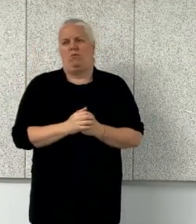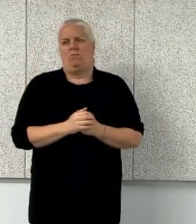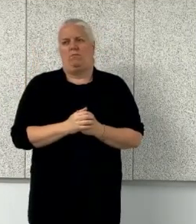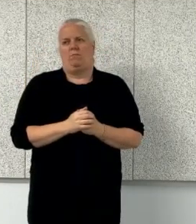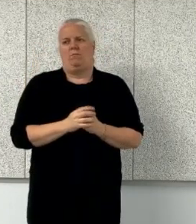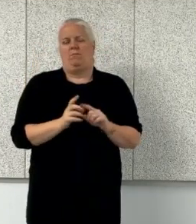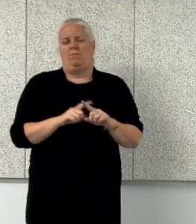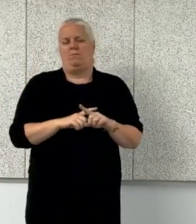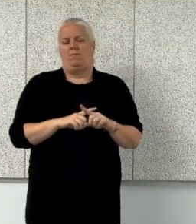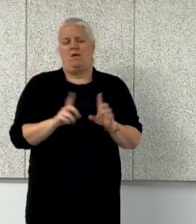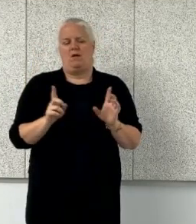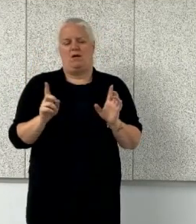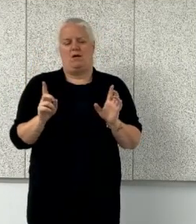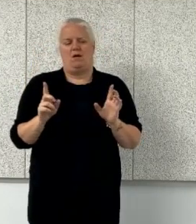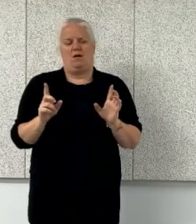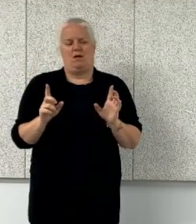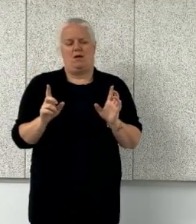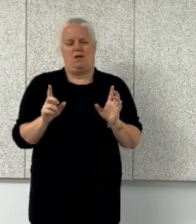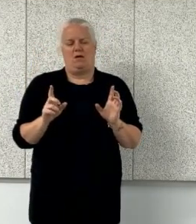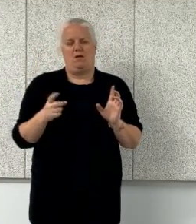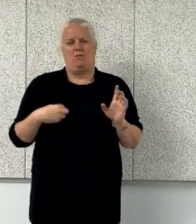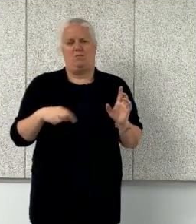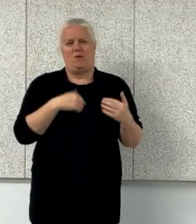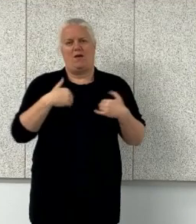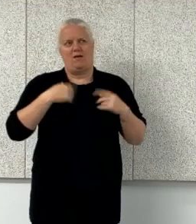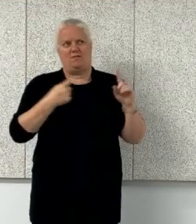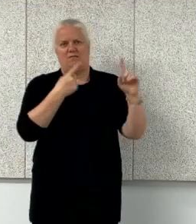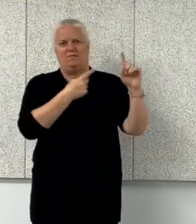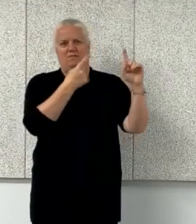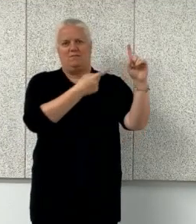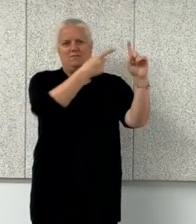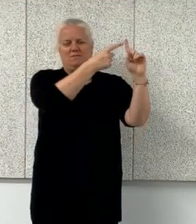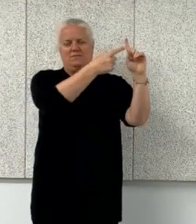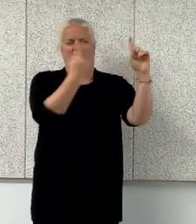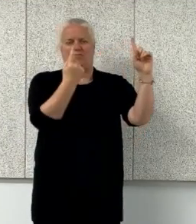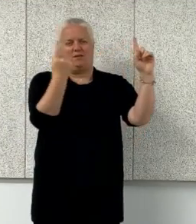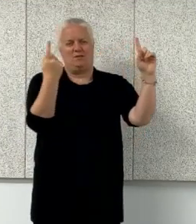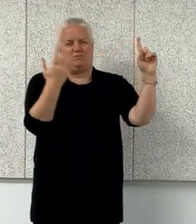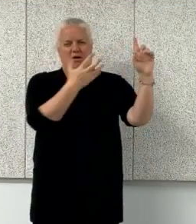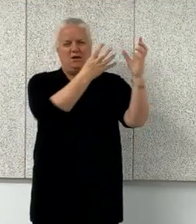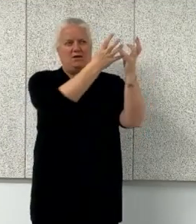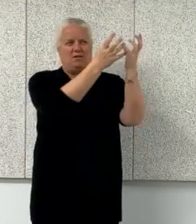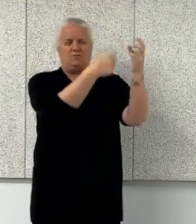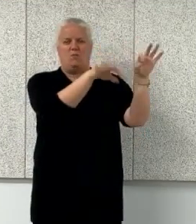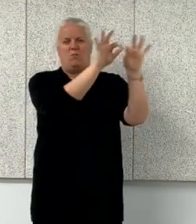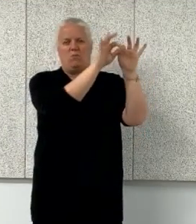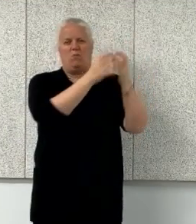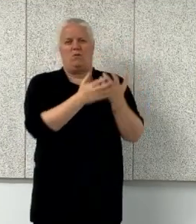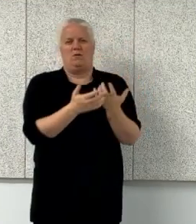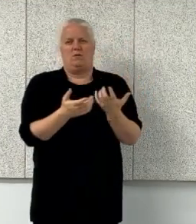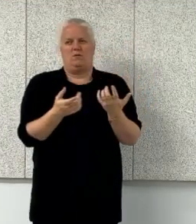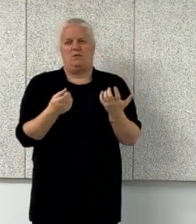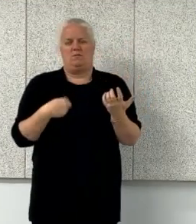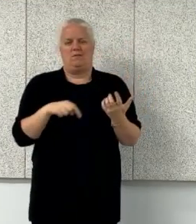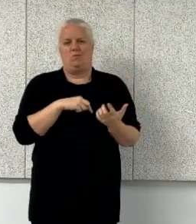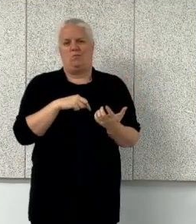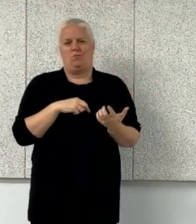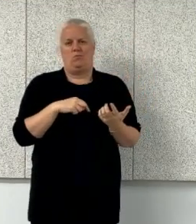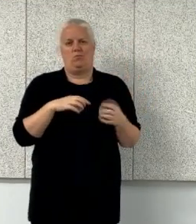But we wouldn't be doing it if we weren't working towards something, and we wouldn't be sort of, going. None of us do this for the